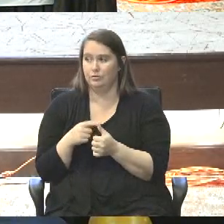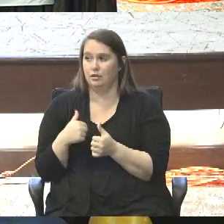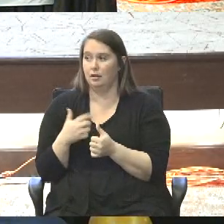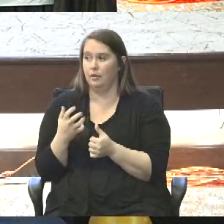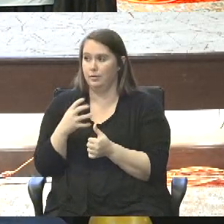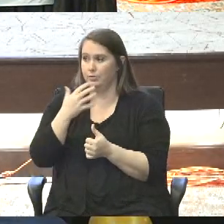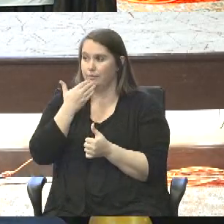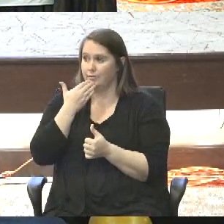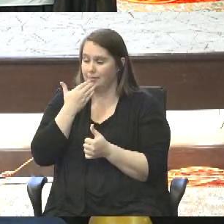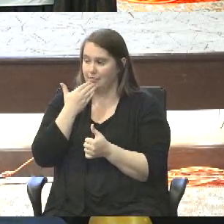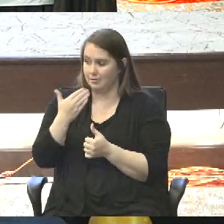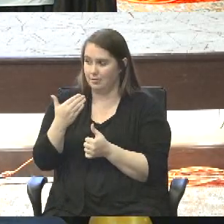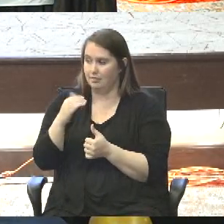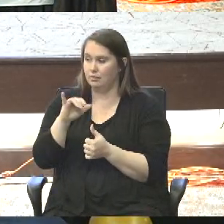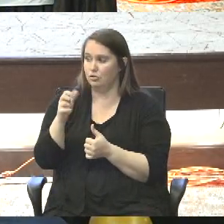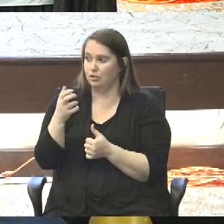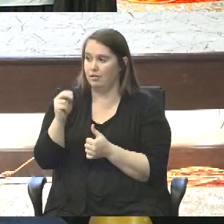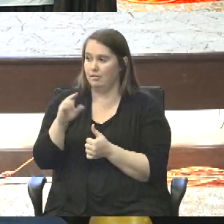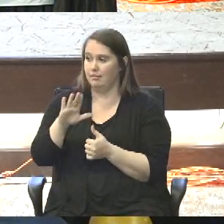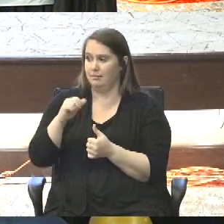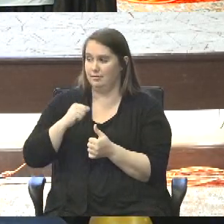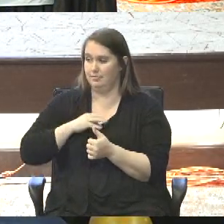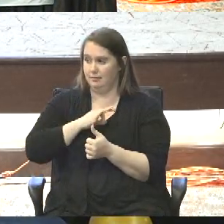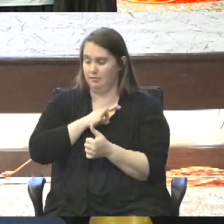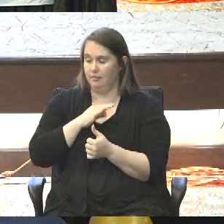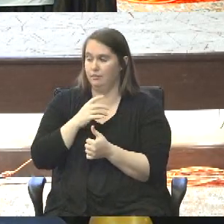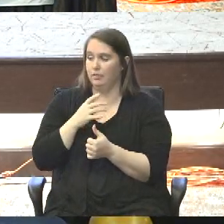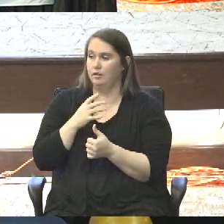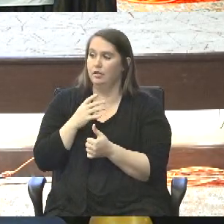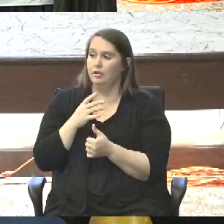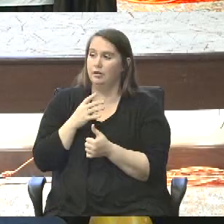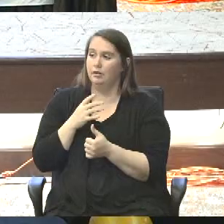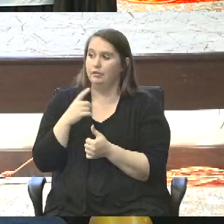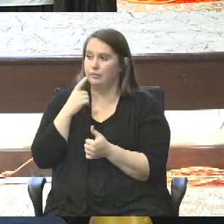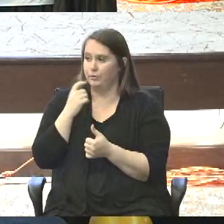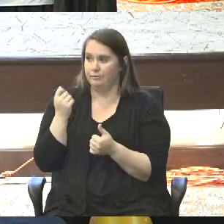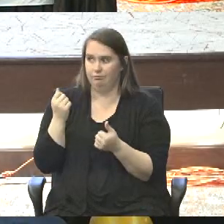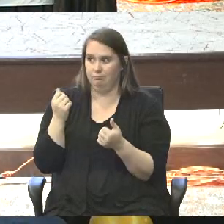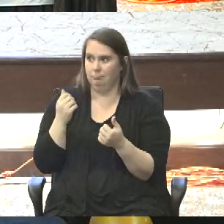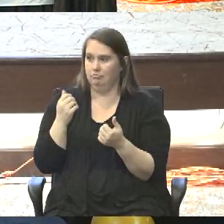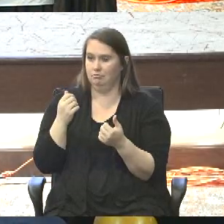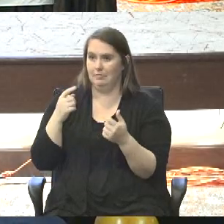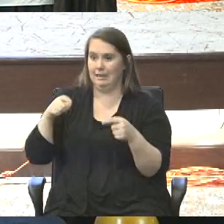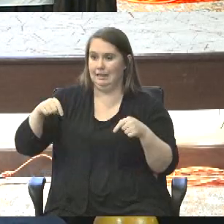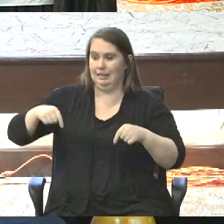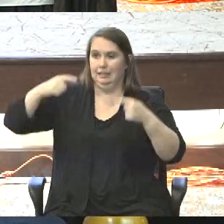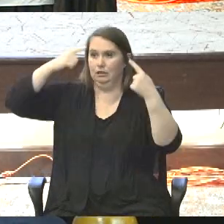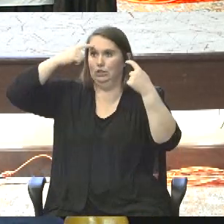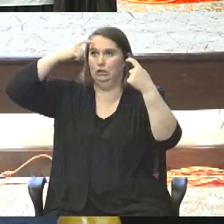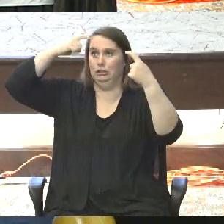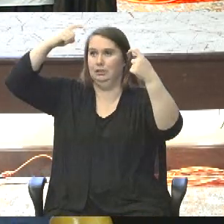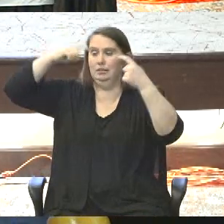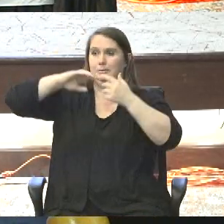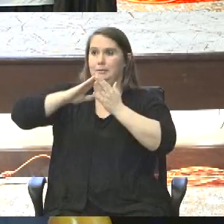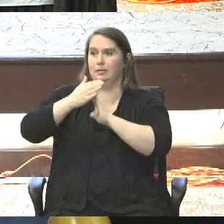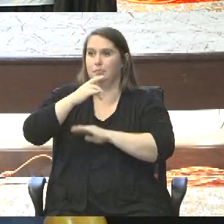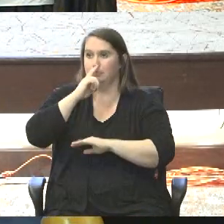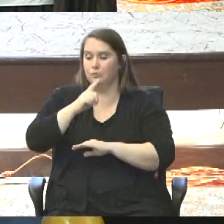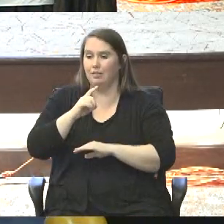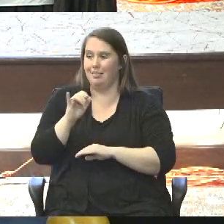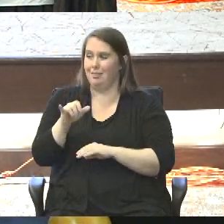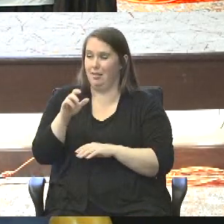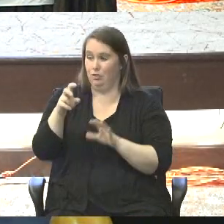extend gratitude for Jonathan and his team for, like you said, I think the ability to dream and envision this. That tour of the